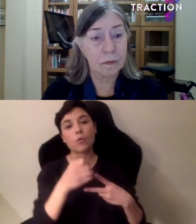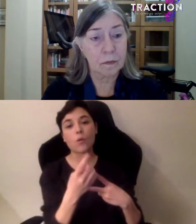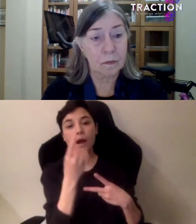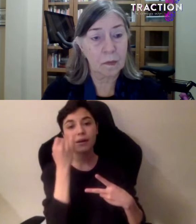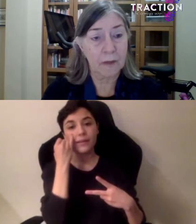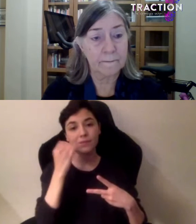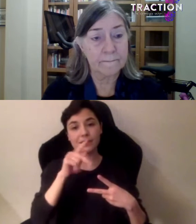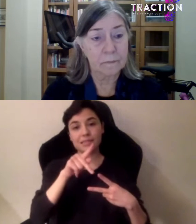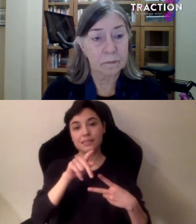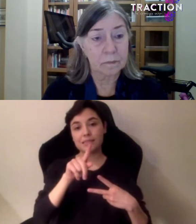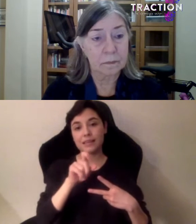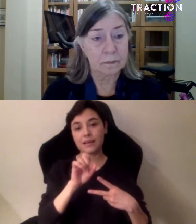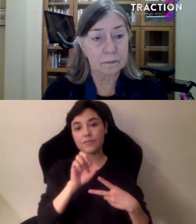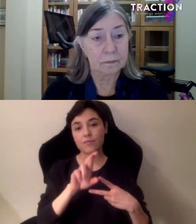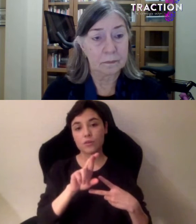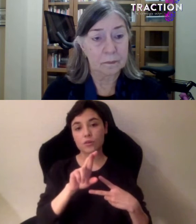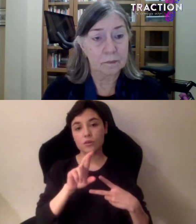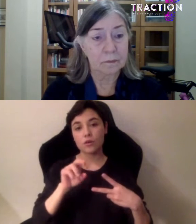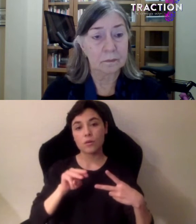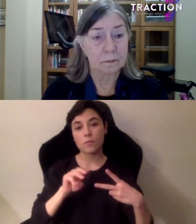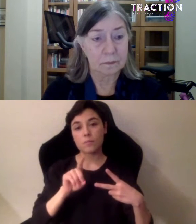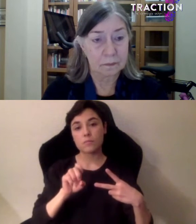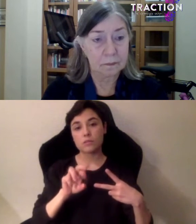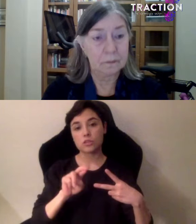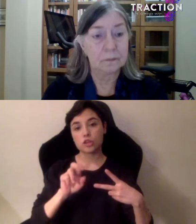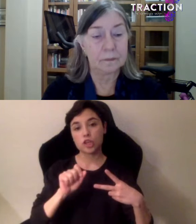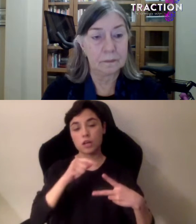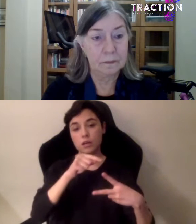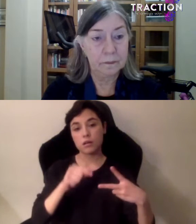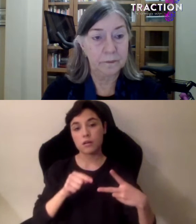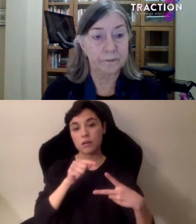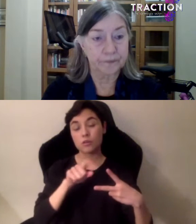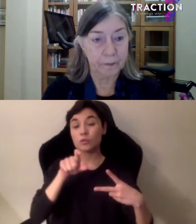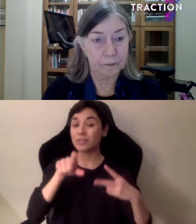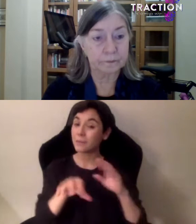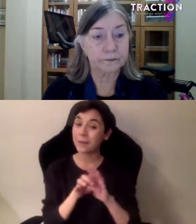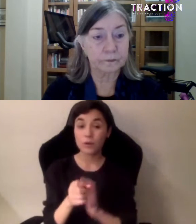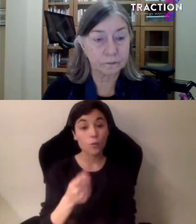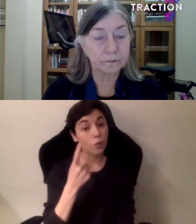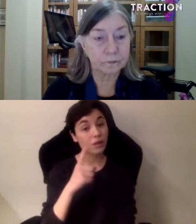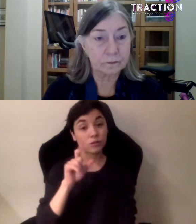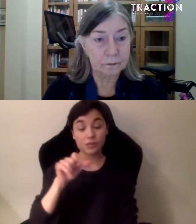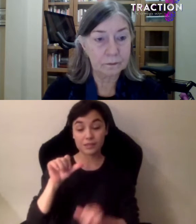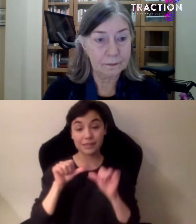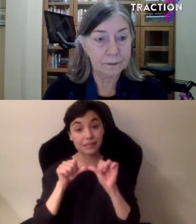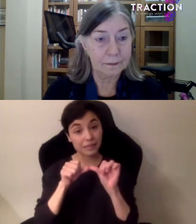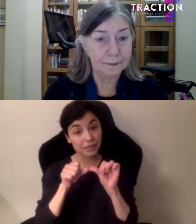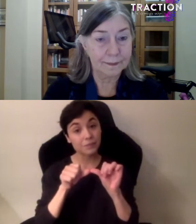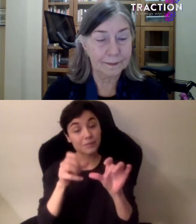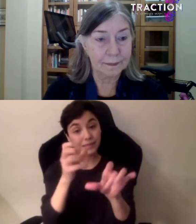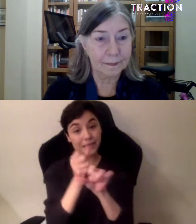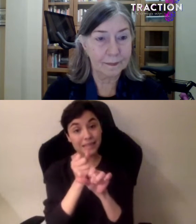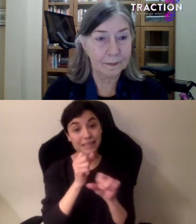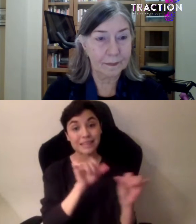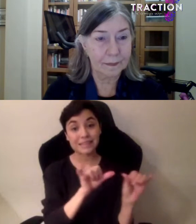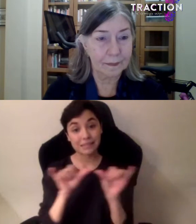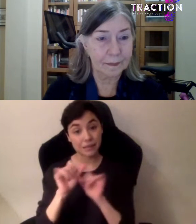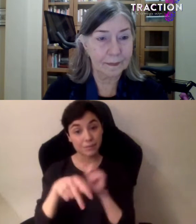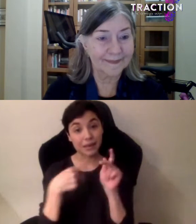second vaccine as a Pfizer. It has to stay within that same manufacturer for those. Yeah, that's really